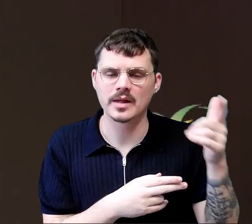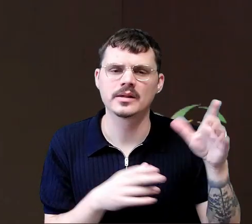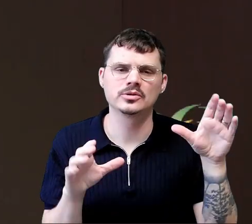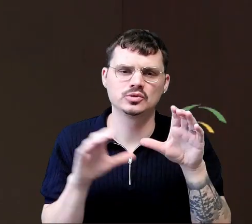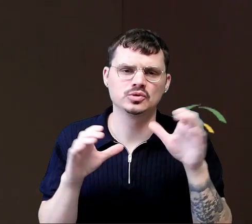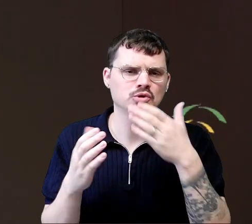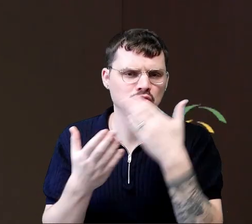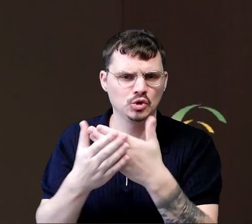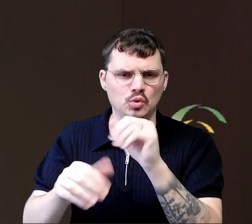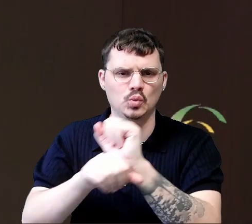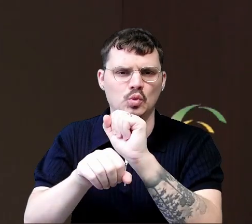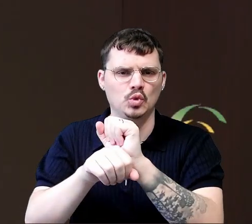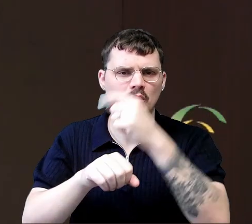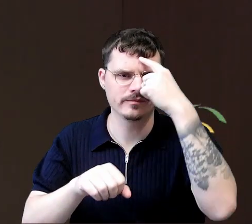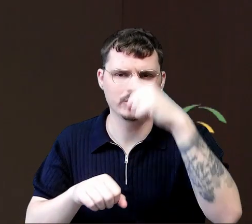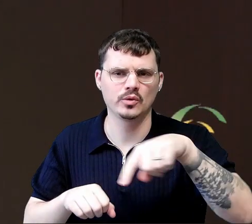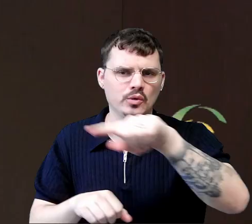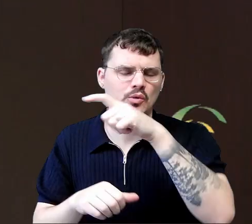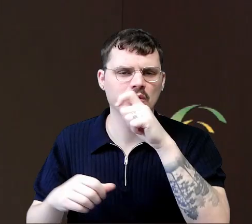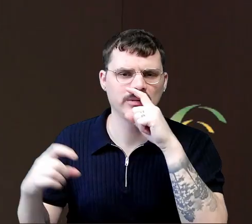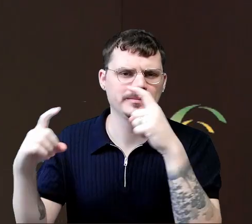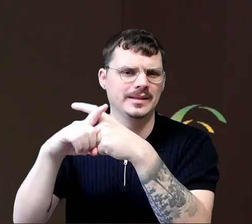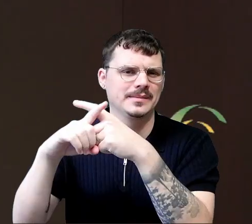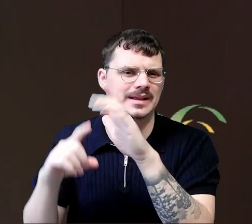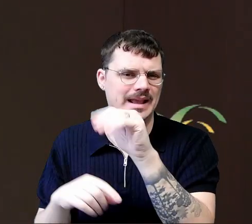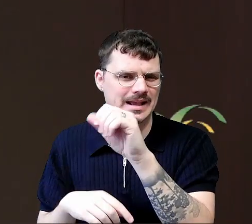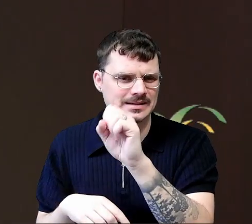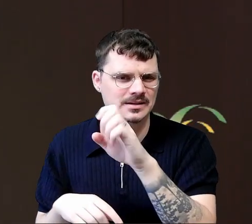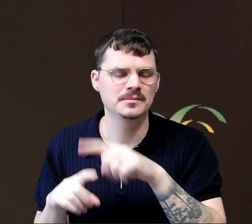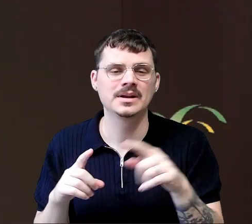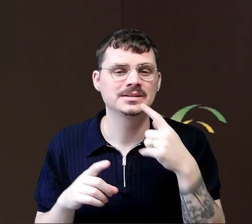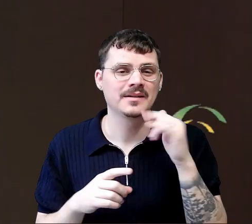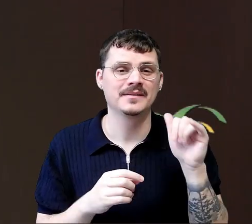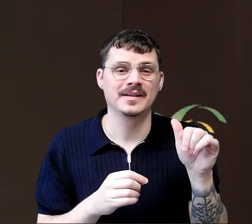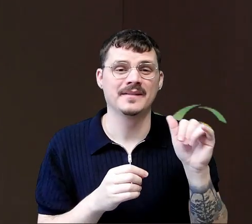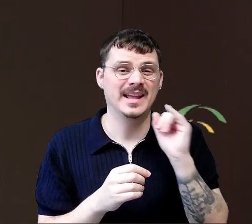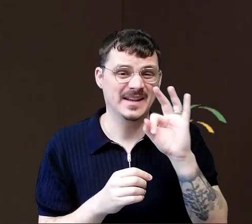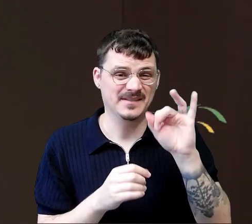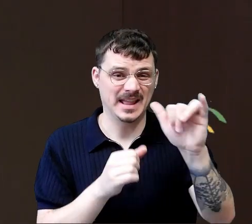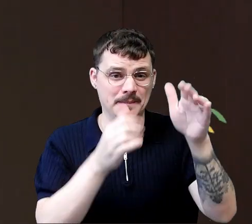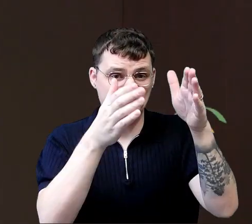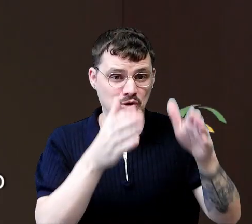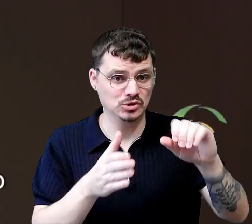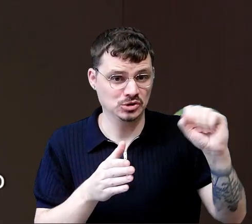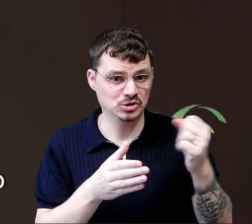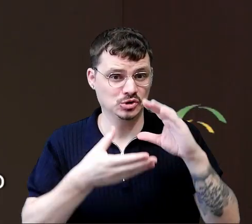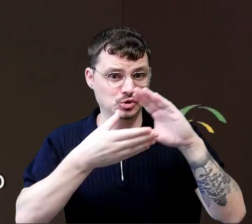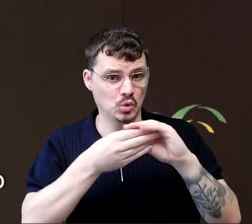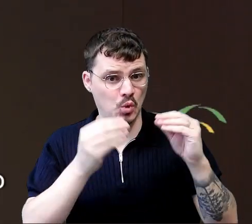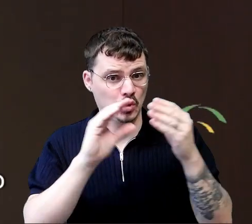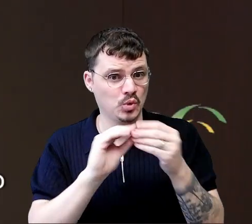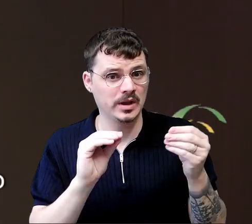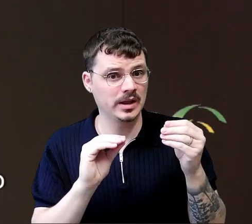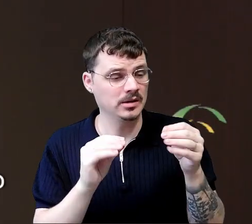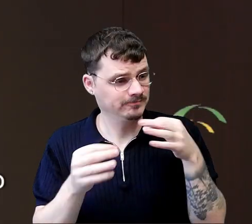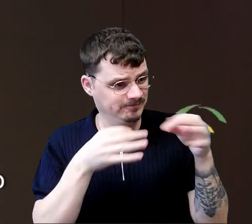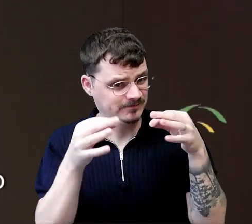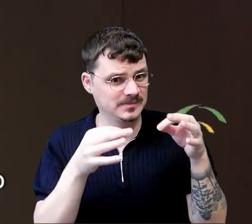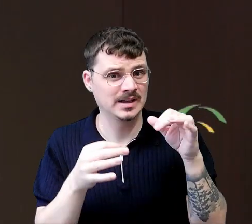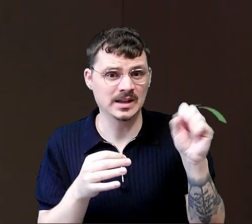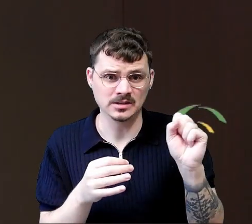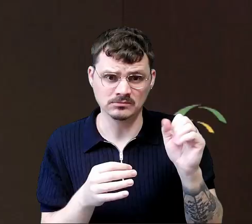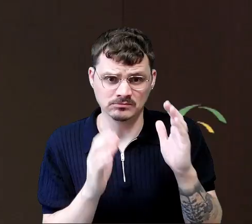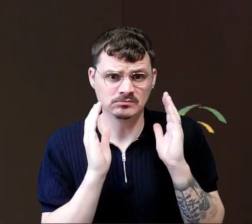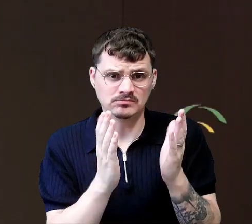for complicated patients, who say that if a person's story is convincing, they should receive a trial of treatment